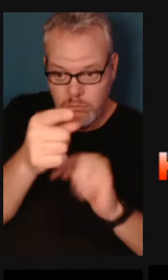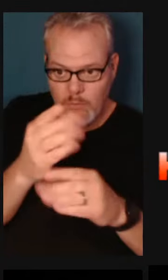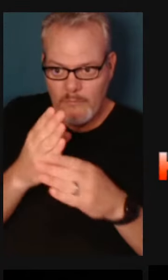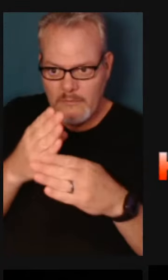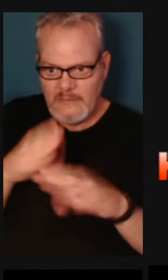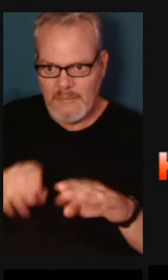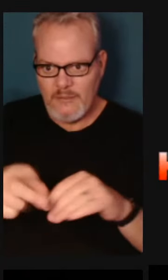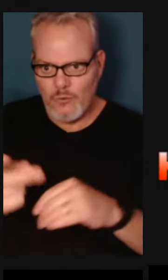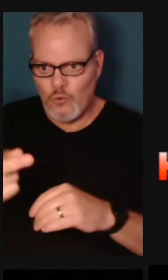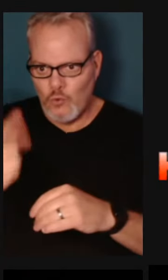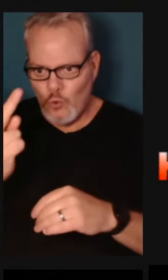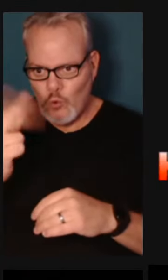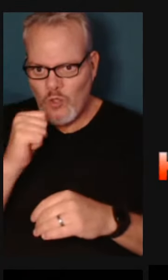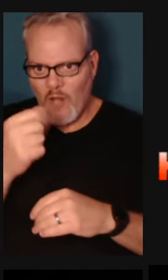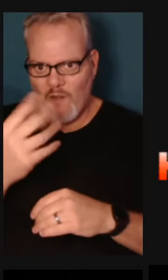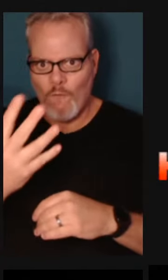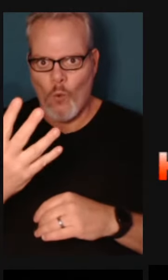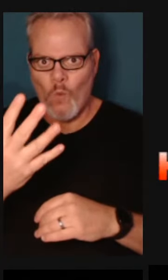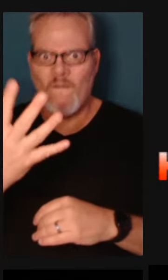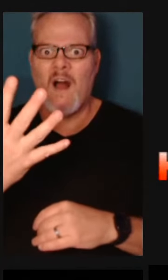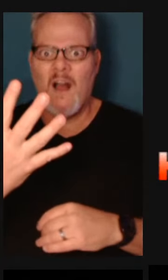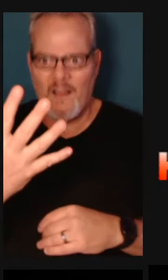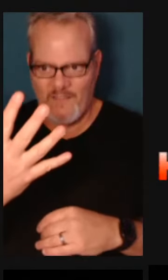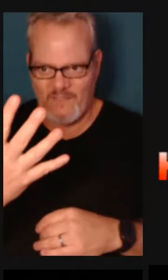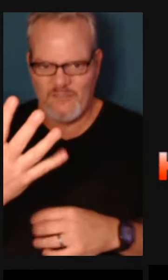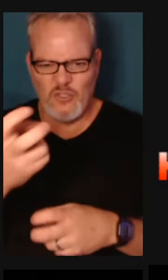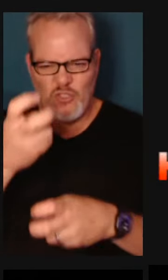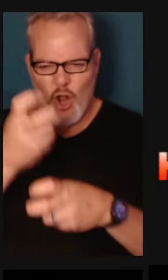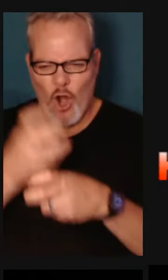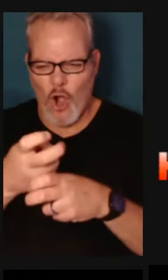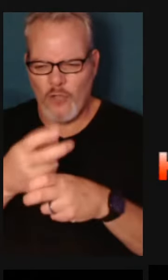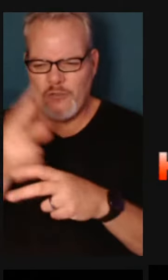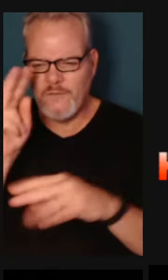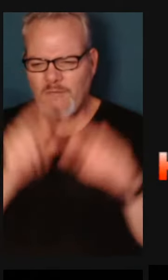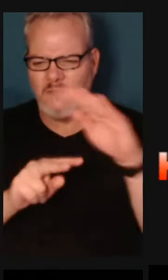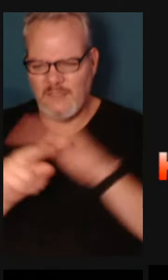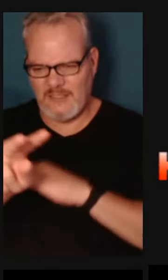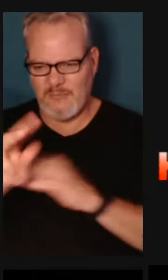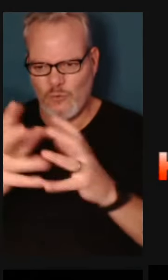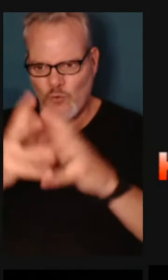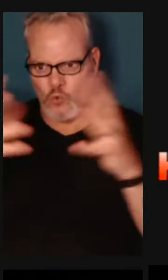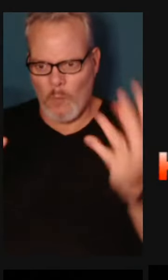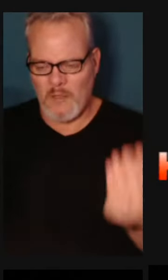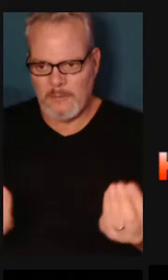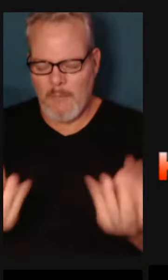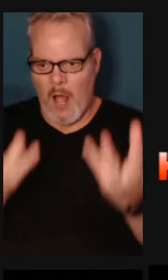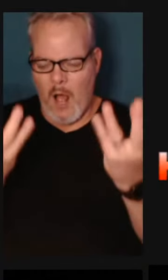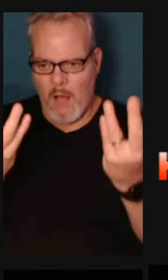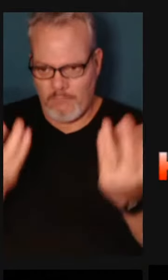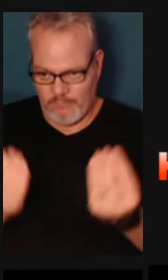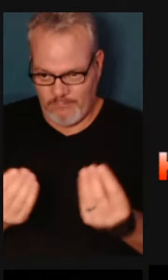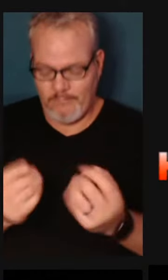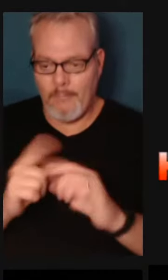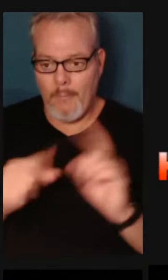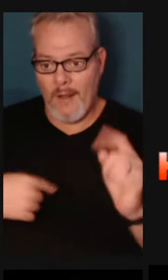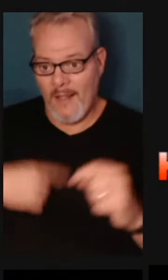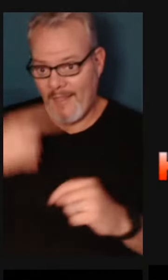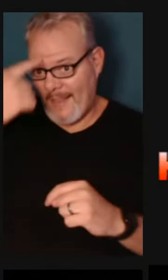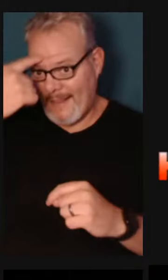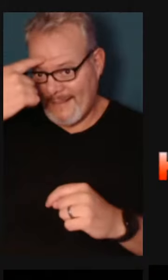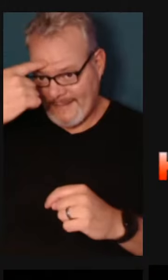4 or 5. But it's hard to tell when it's all pumping out so much. But yeah, I think so. I think of it more